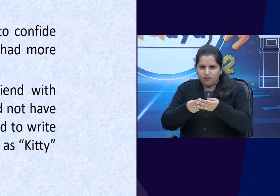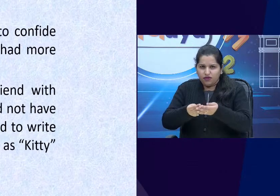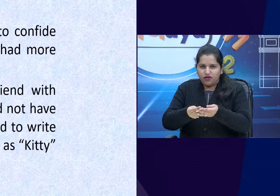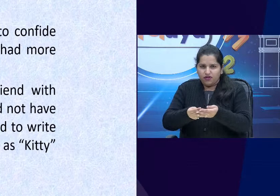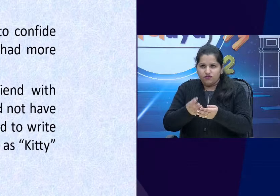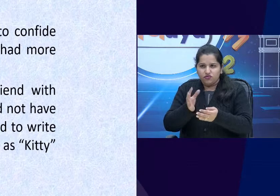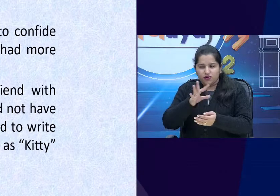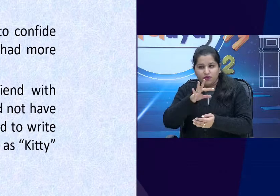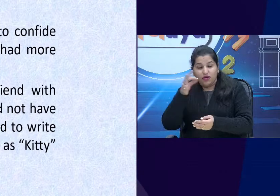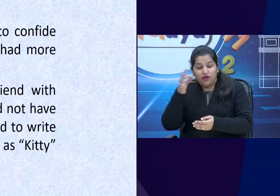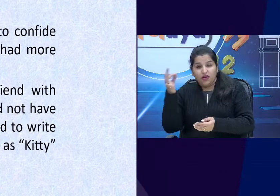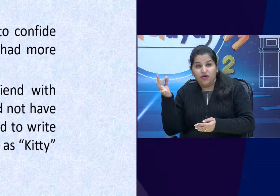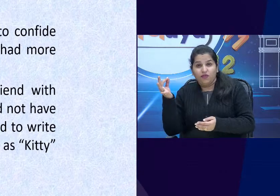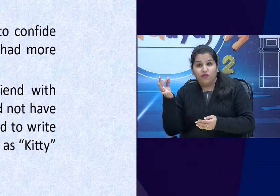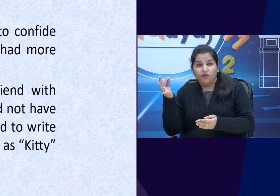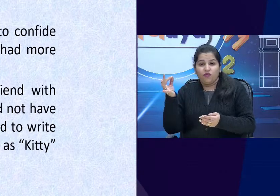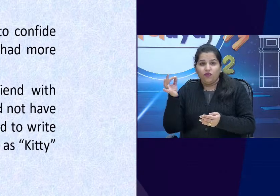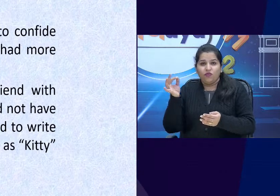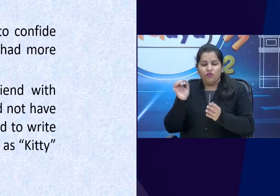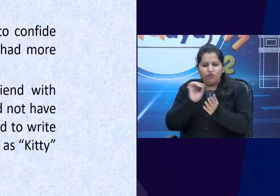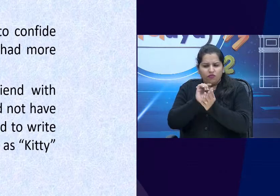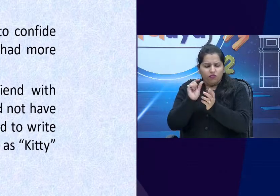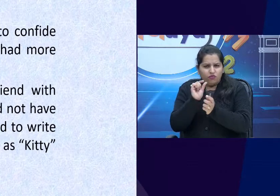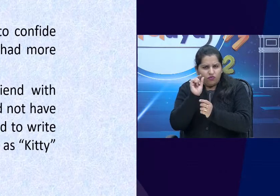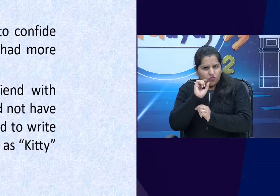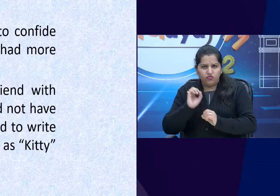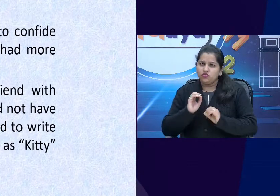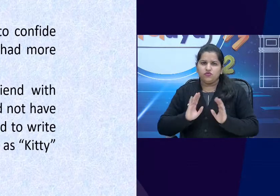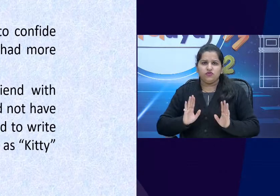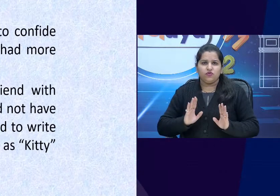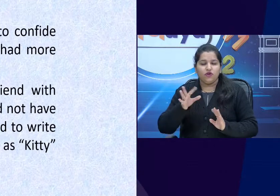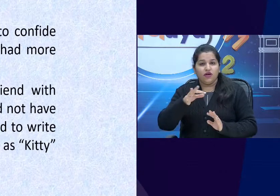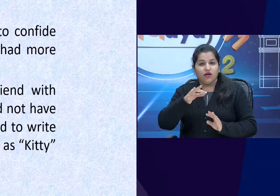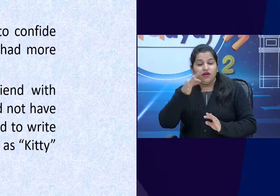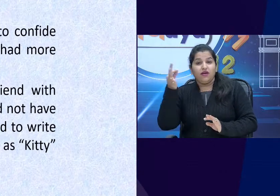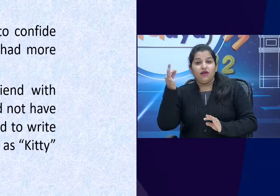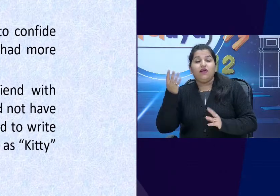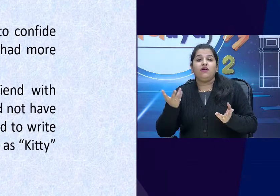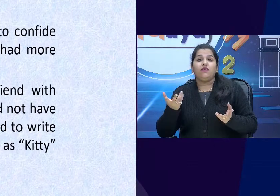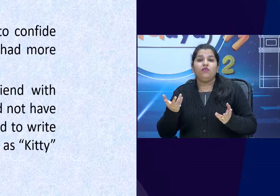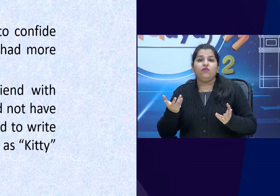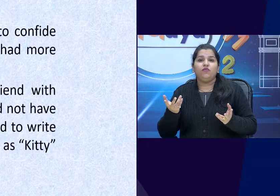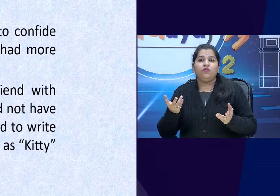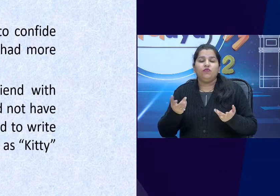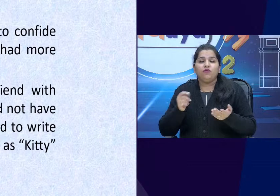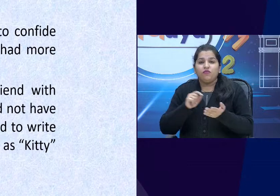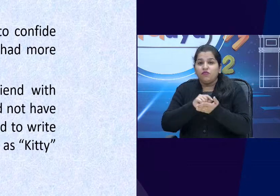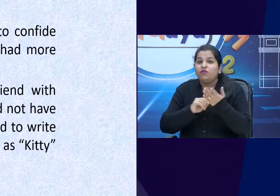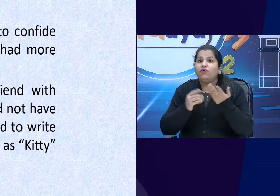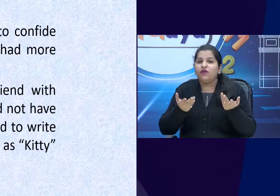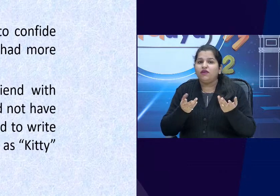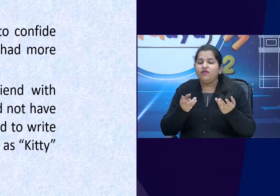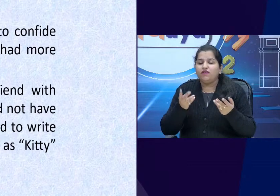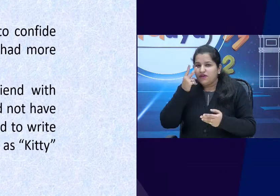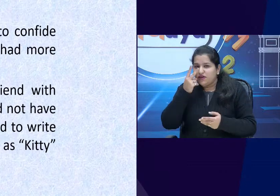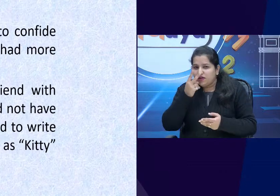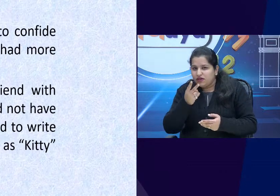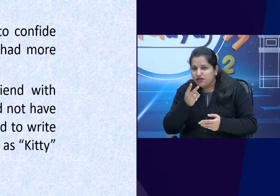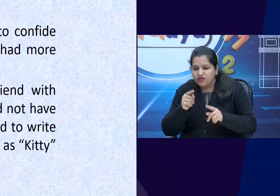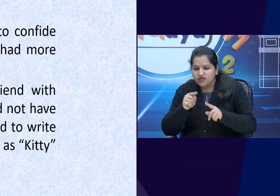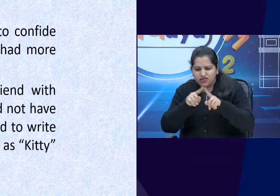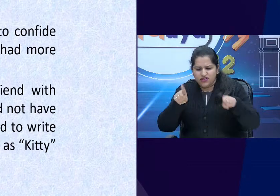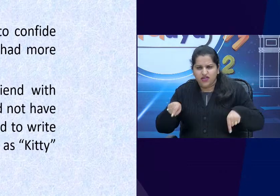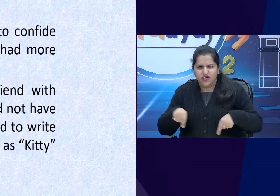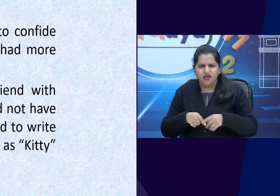new, what to say? Suppose you receive a tab. You have not seen a tab.